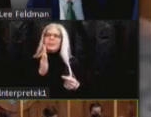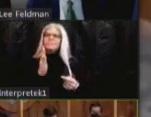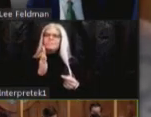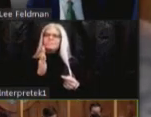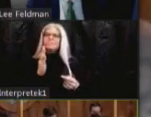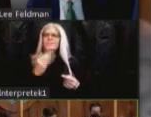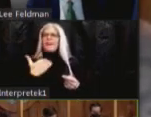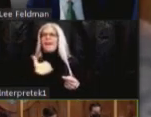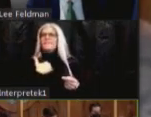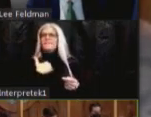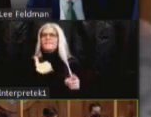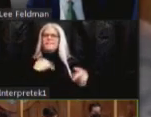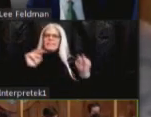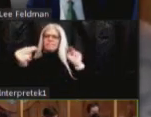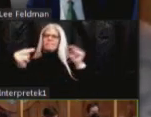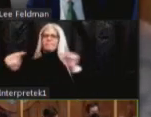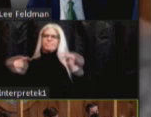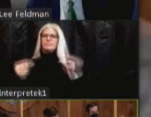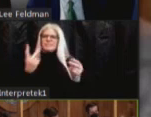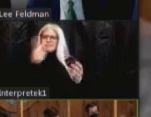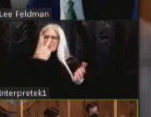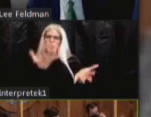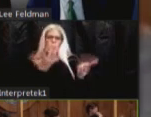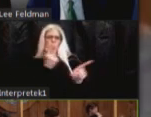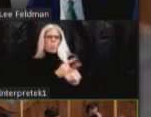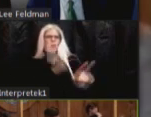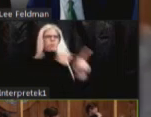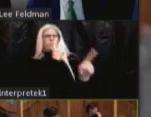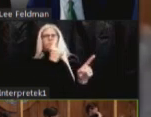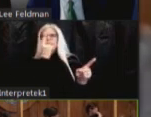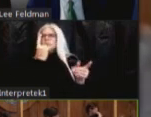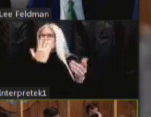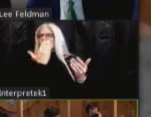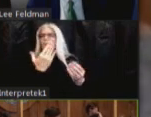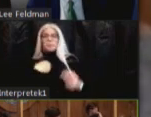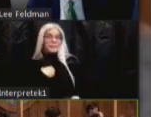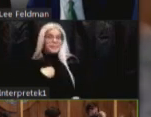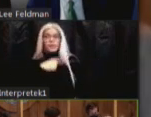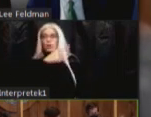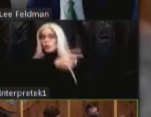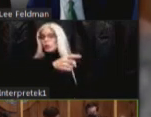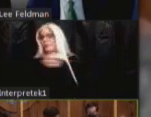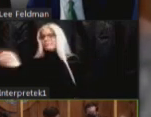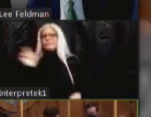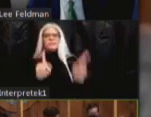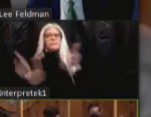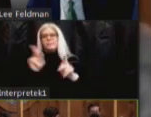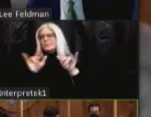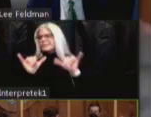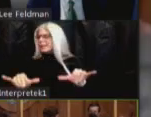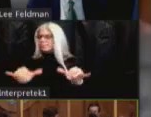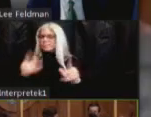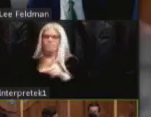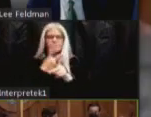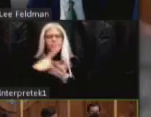point. But I and you and the rest of us, I know, will continue following these trends very closely. And if there's a